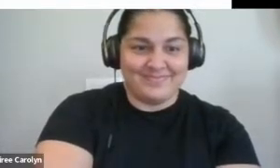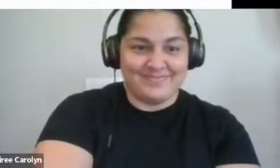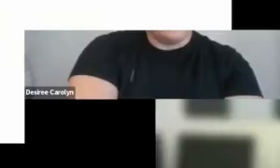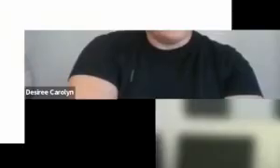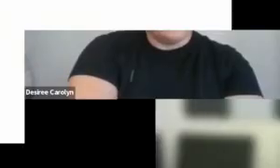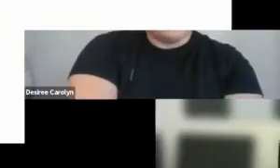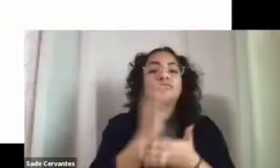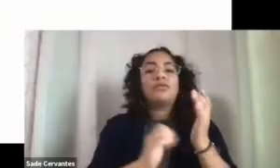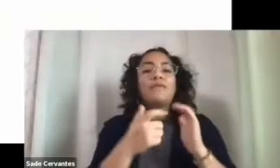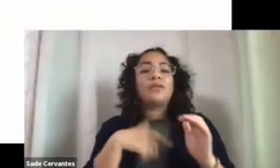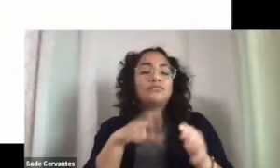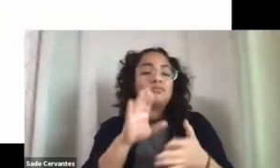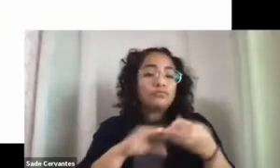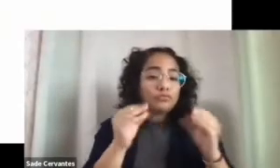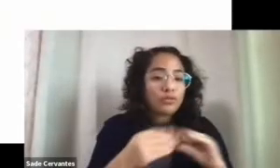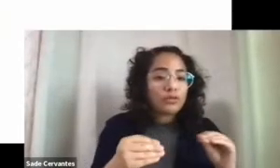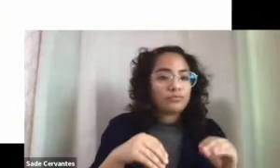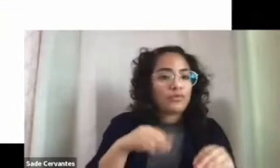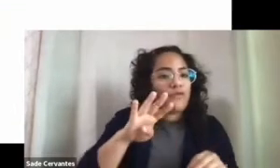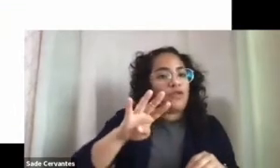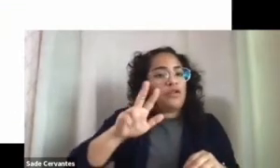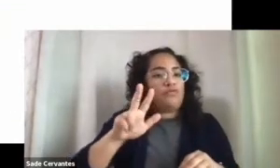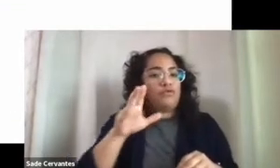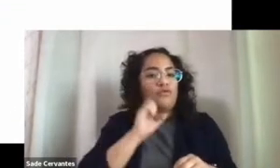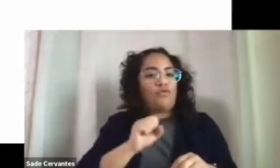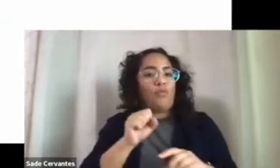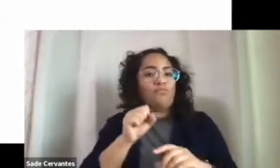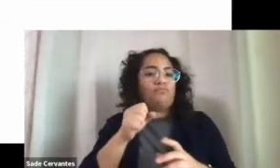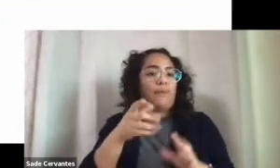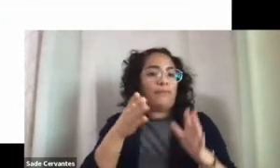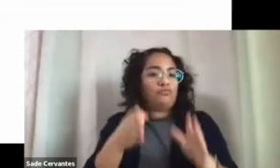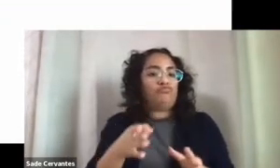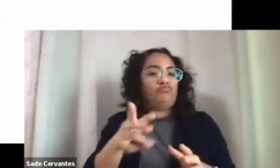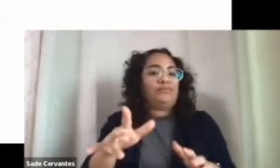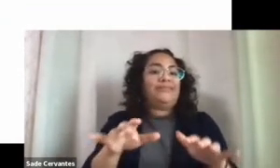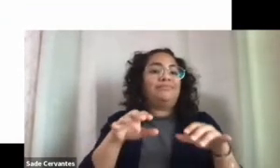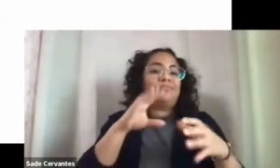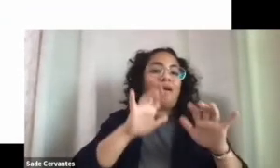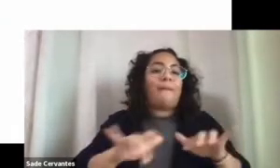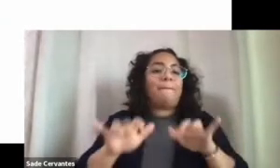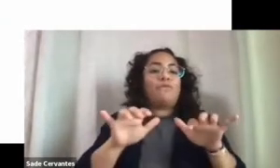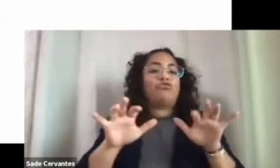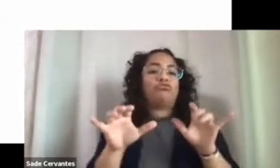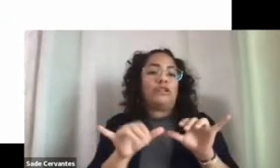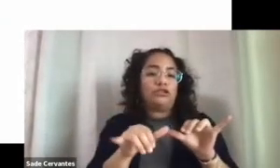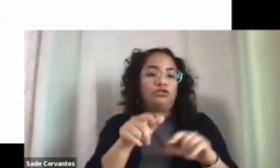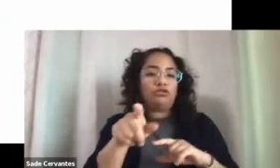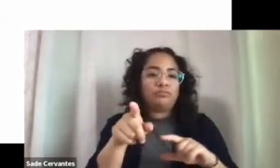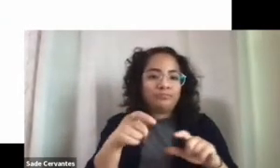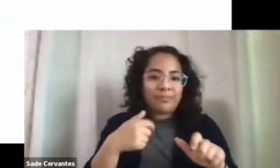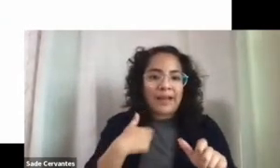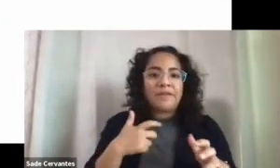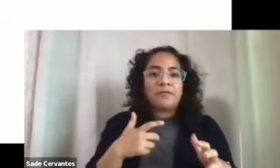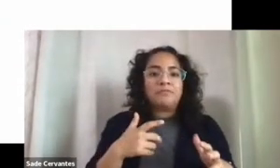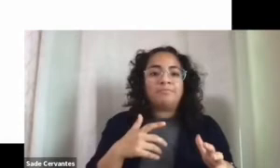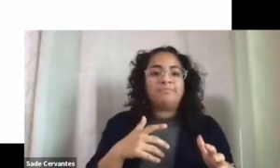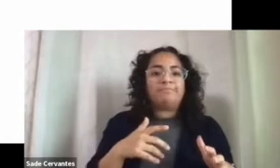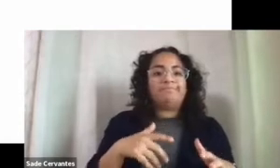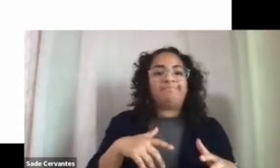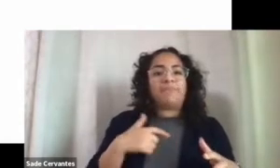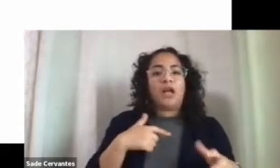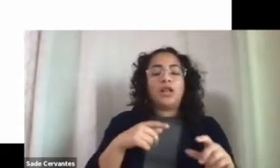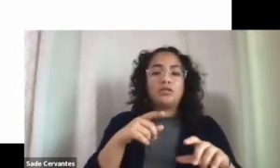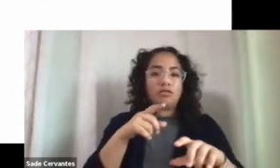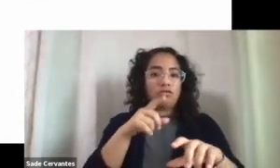A 43-year-old computer engineer whose primary manifestation of both acute COVID and long COVID